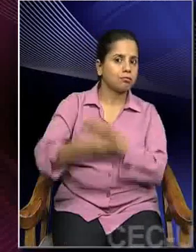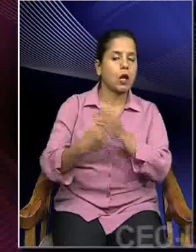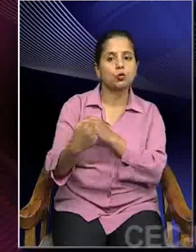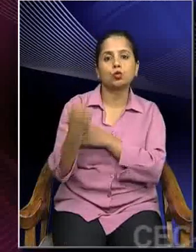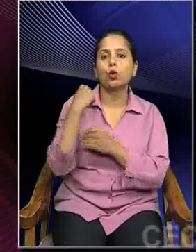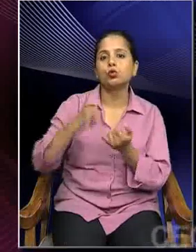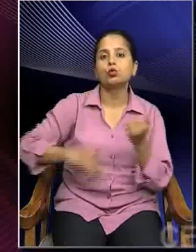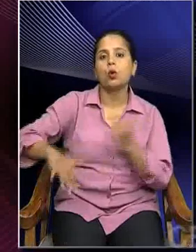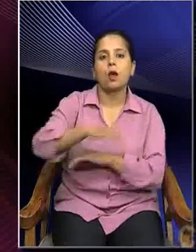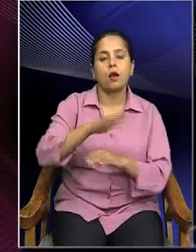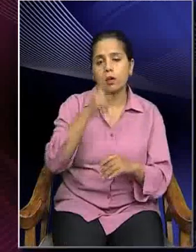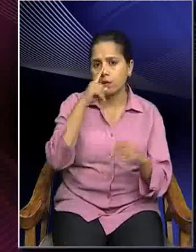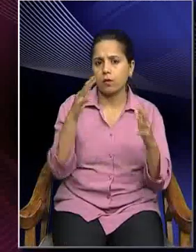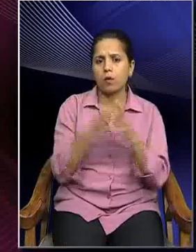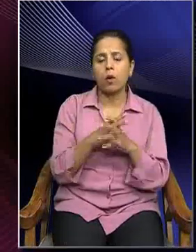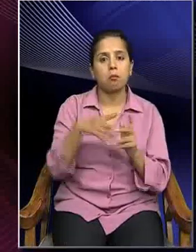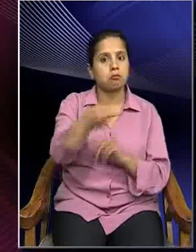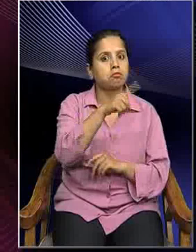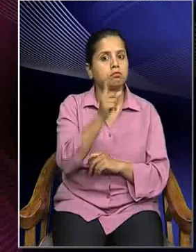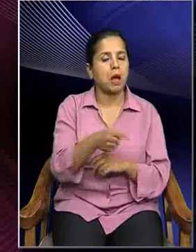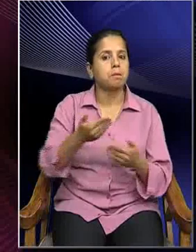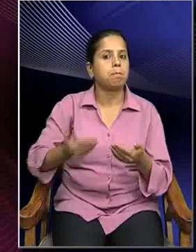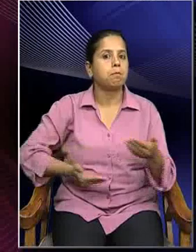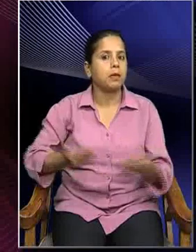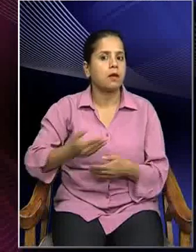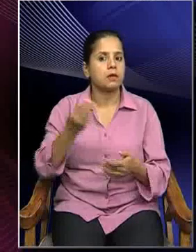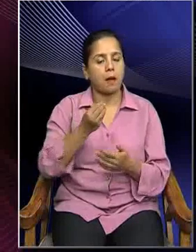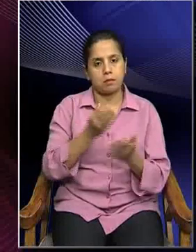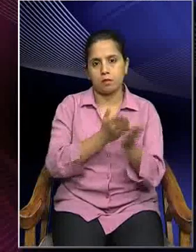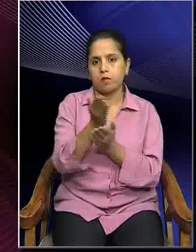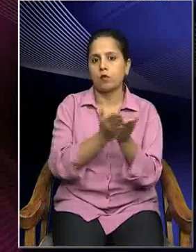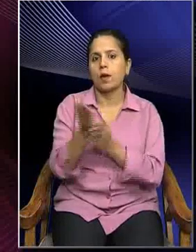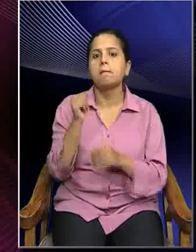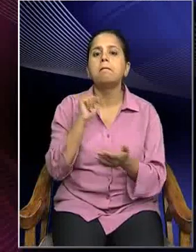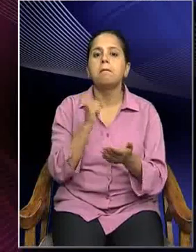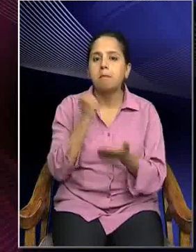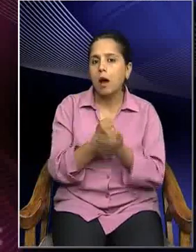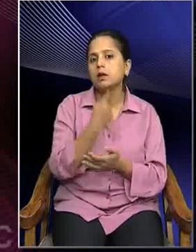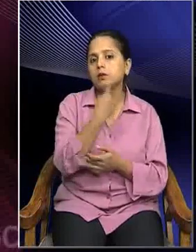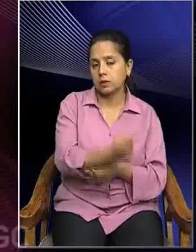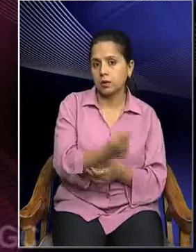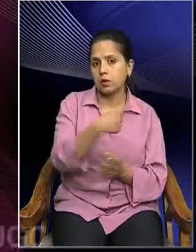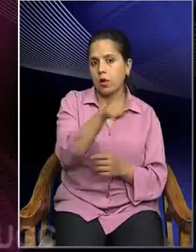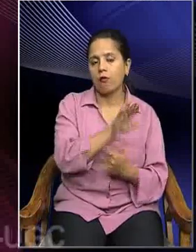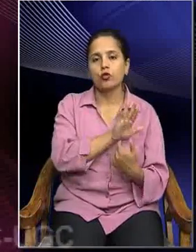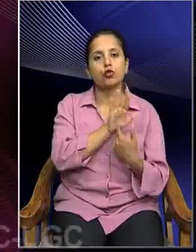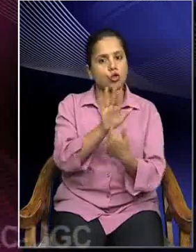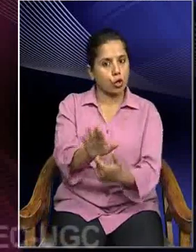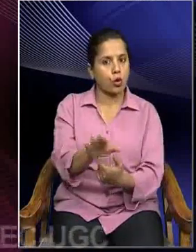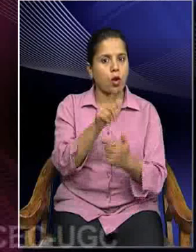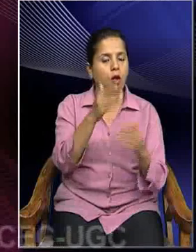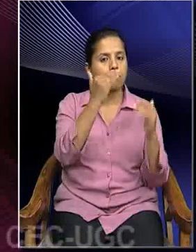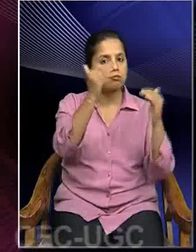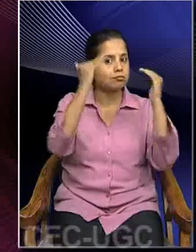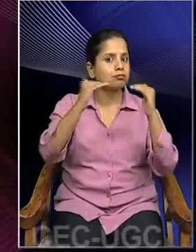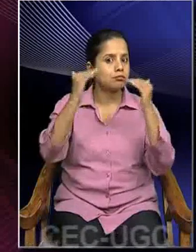society, women are supposed to behave in certain manners that would display the